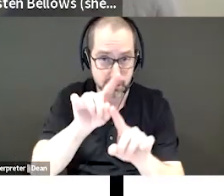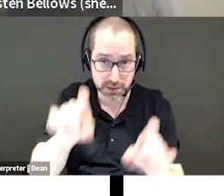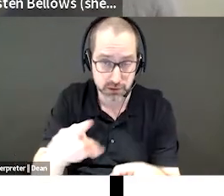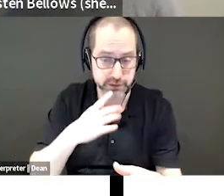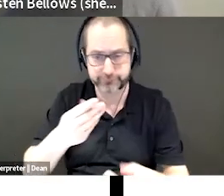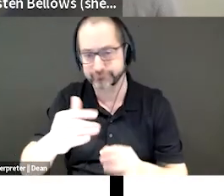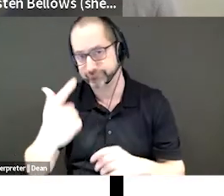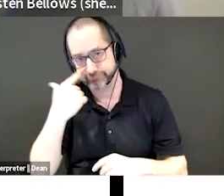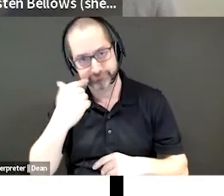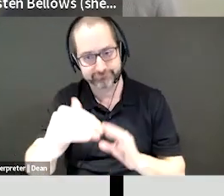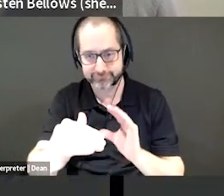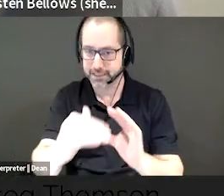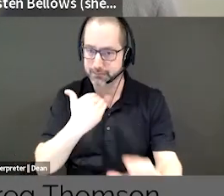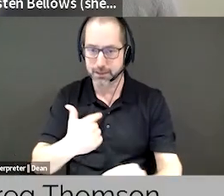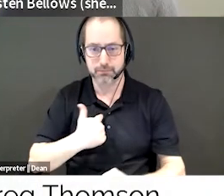email.